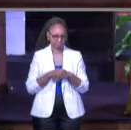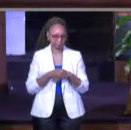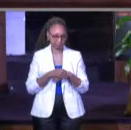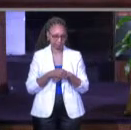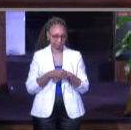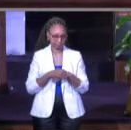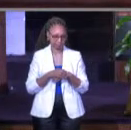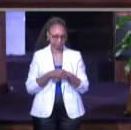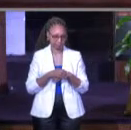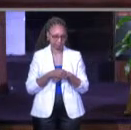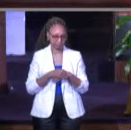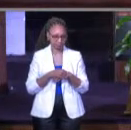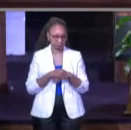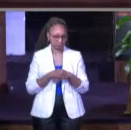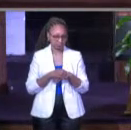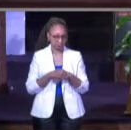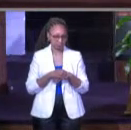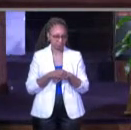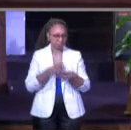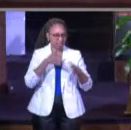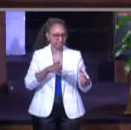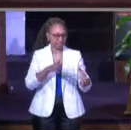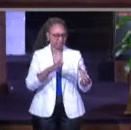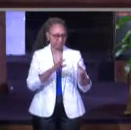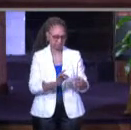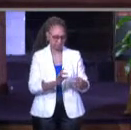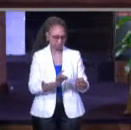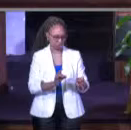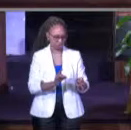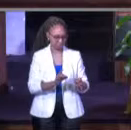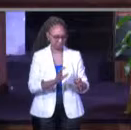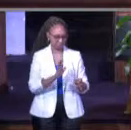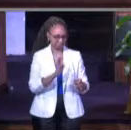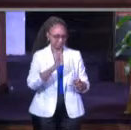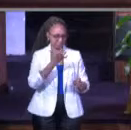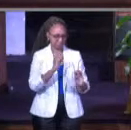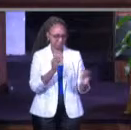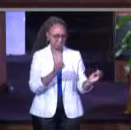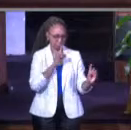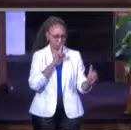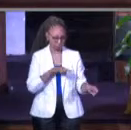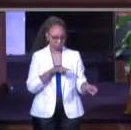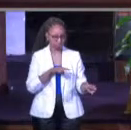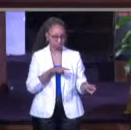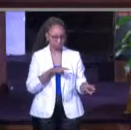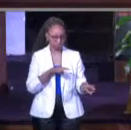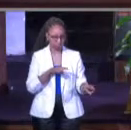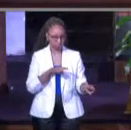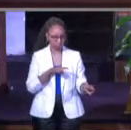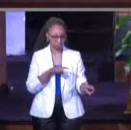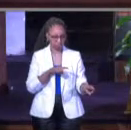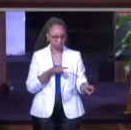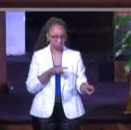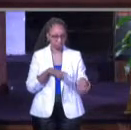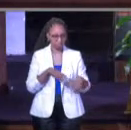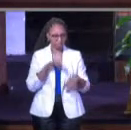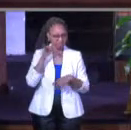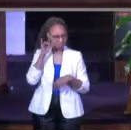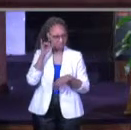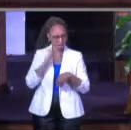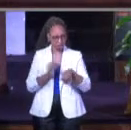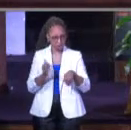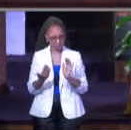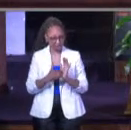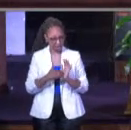so, you know, took a little turn. So I called back again to leave another message. And as I was leaving the